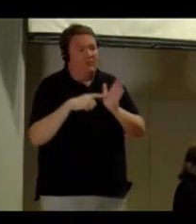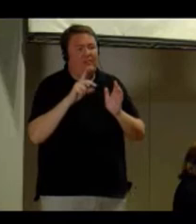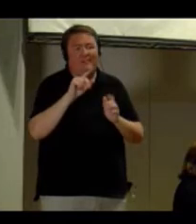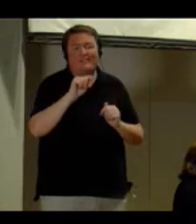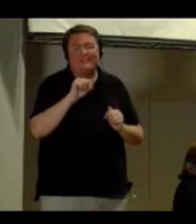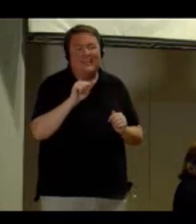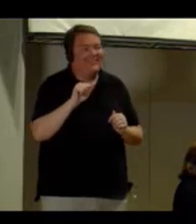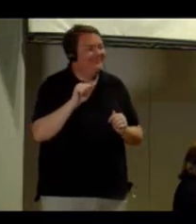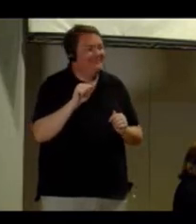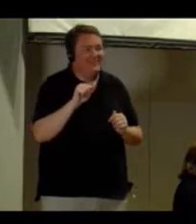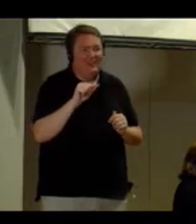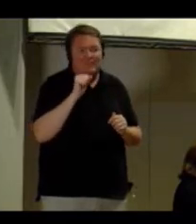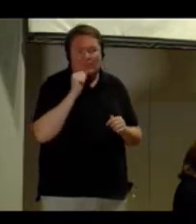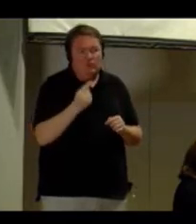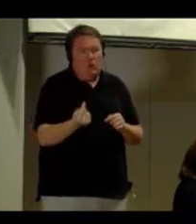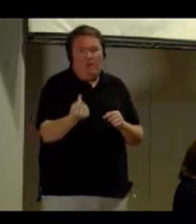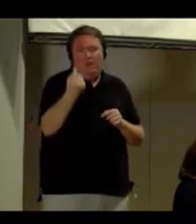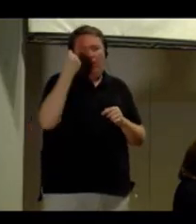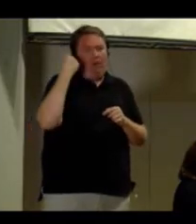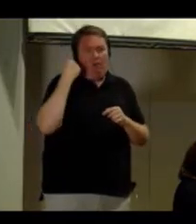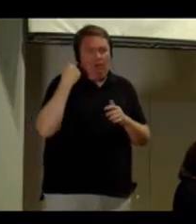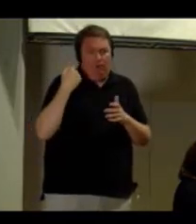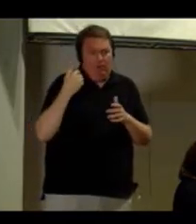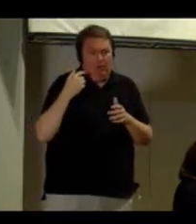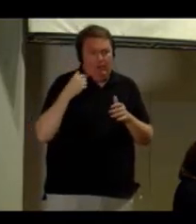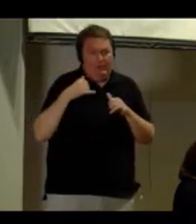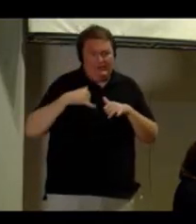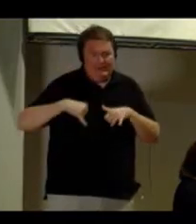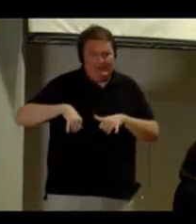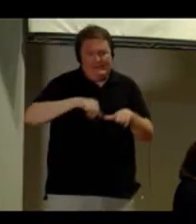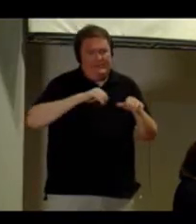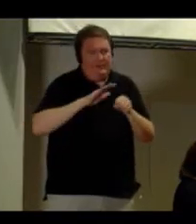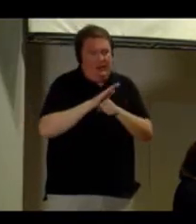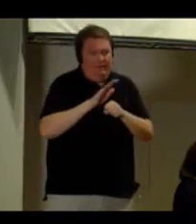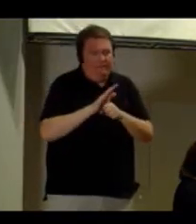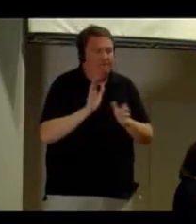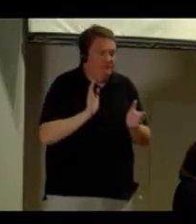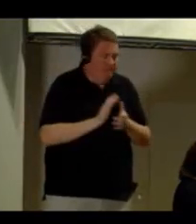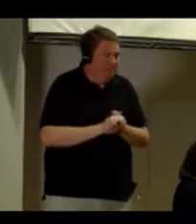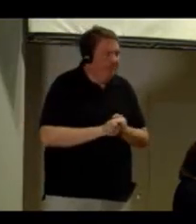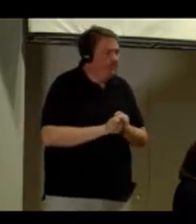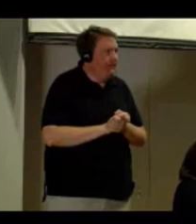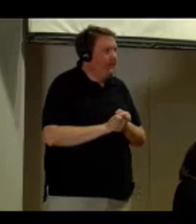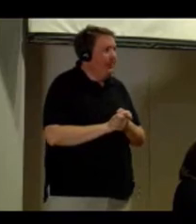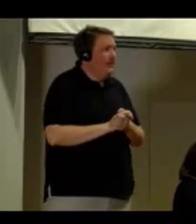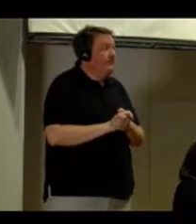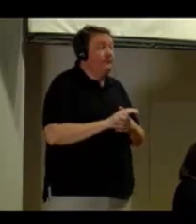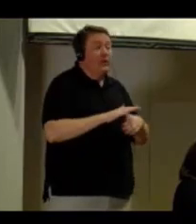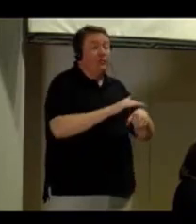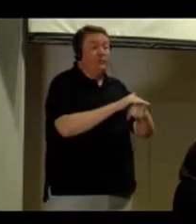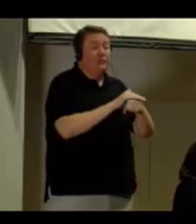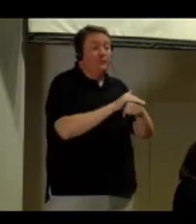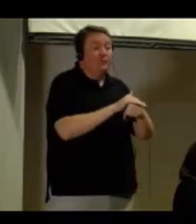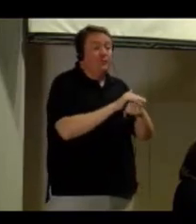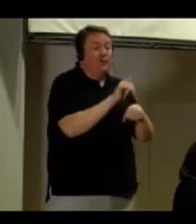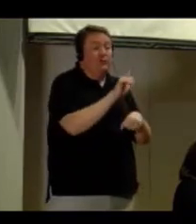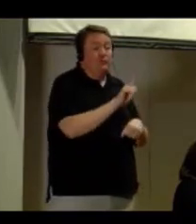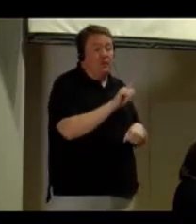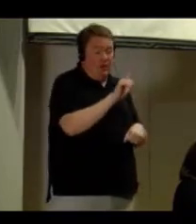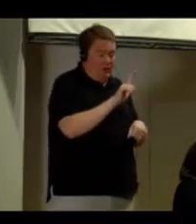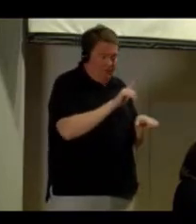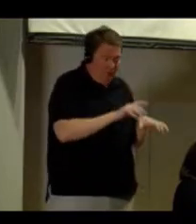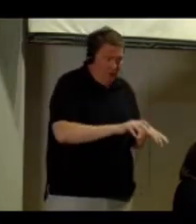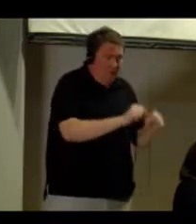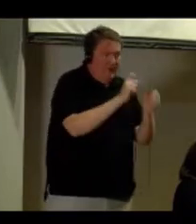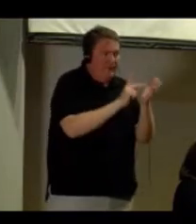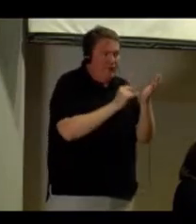go back in long series consistently enough. And there was a really interesting project that the British Library did, which I wasn't involved with, but